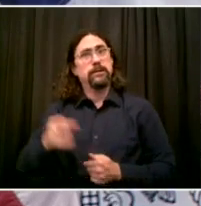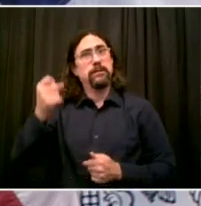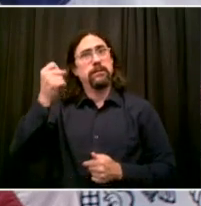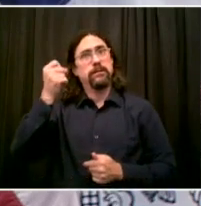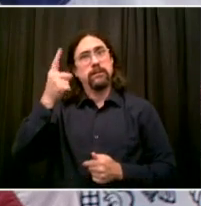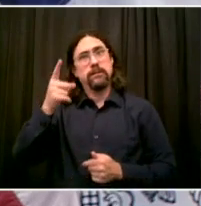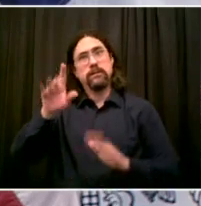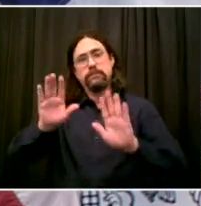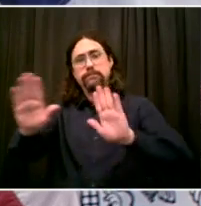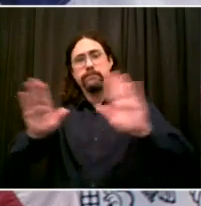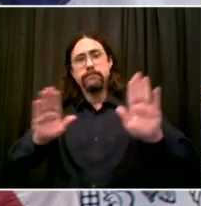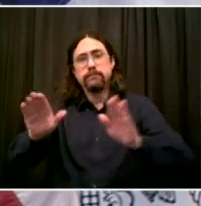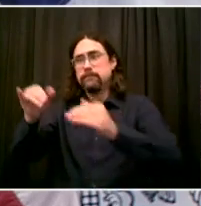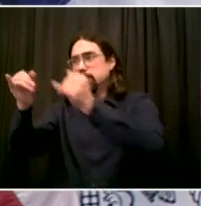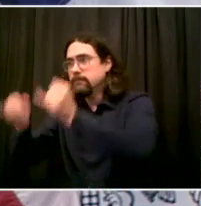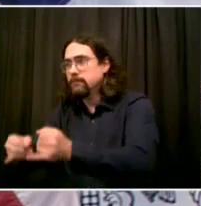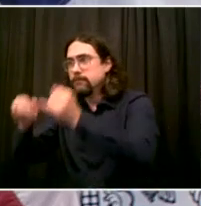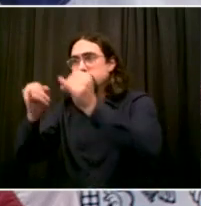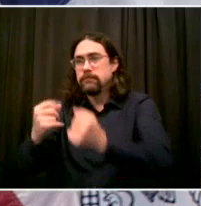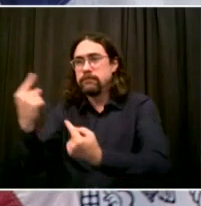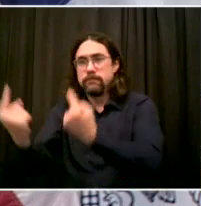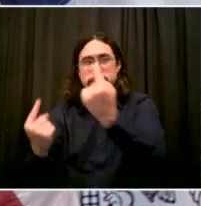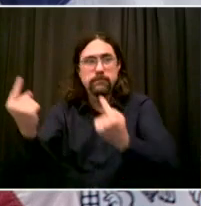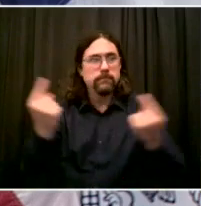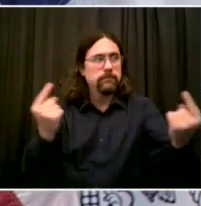next is Abu from Bangla Patrika.